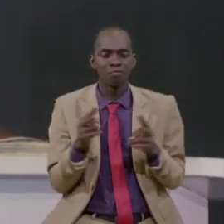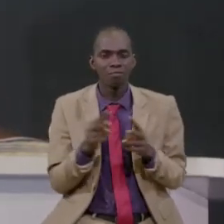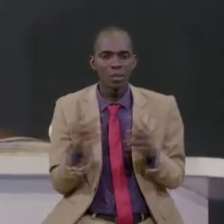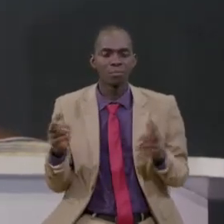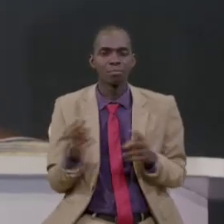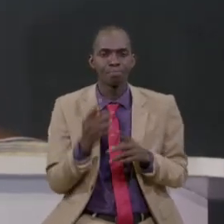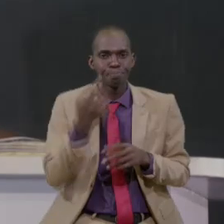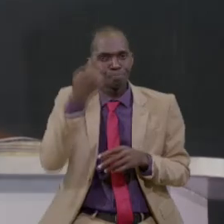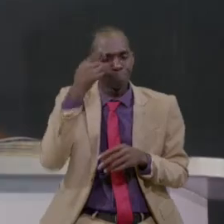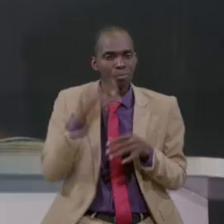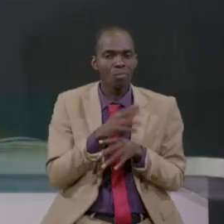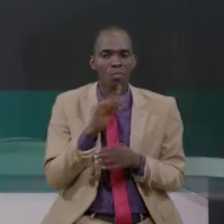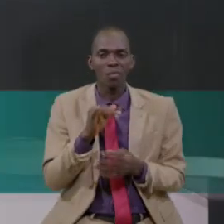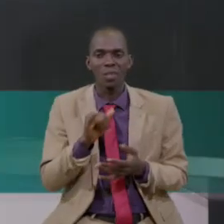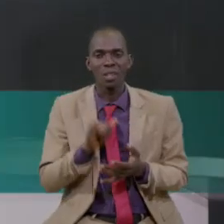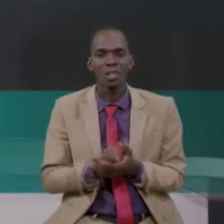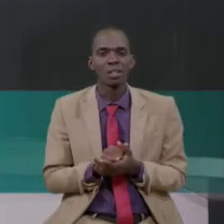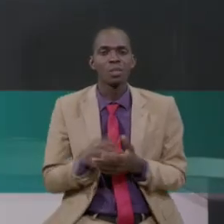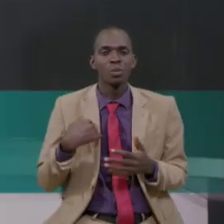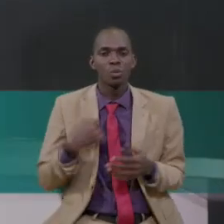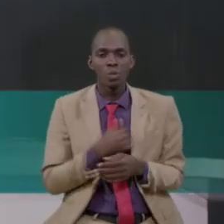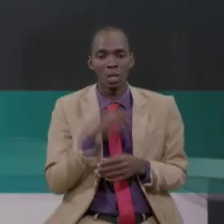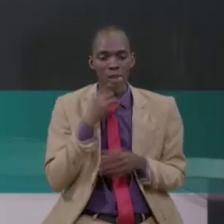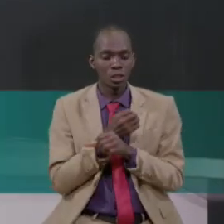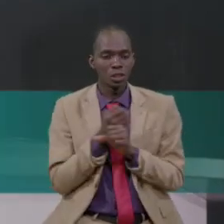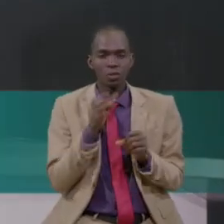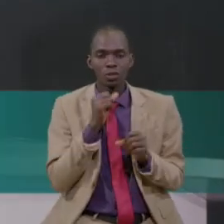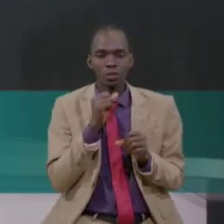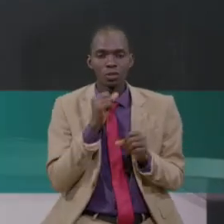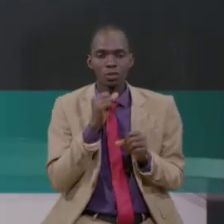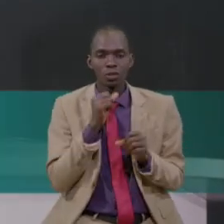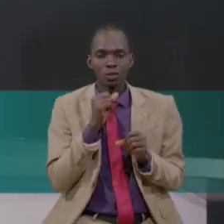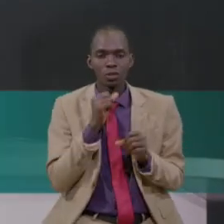sin. We're saved to be free from sin.